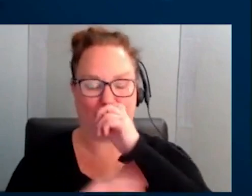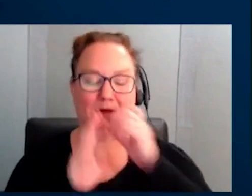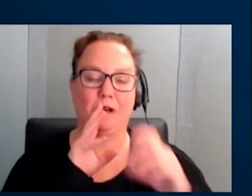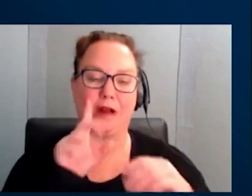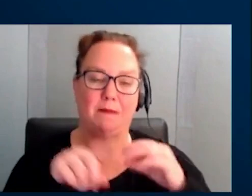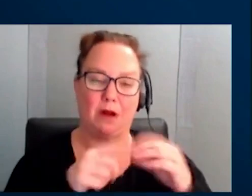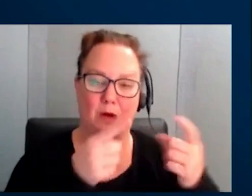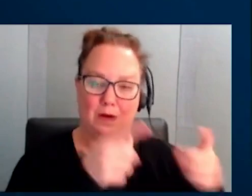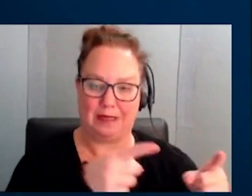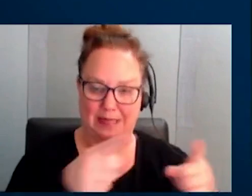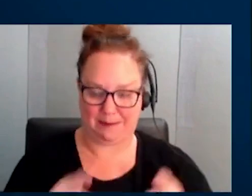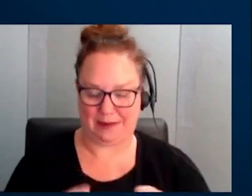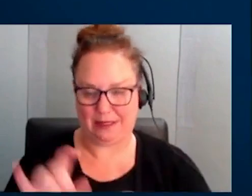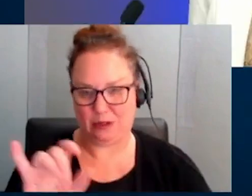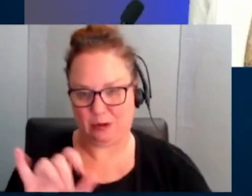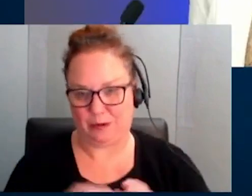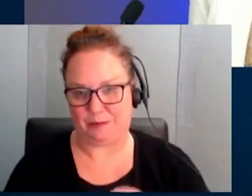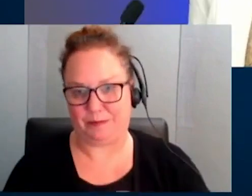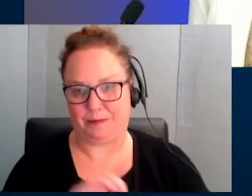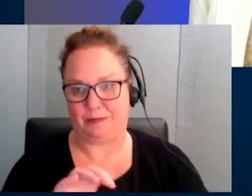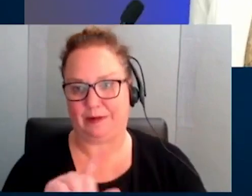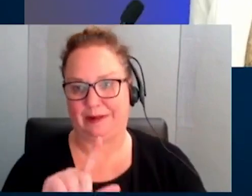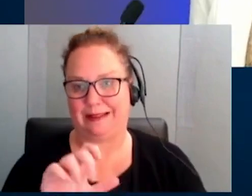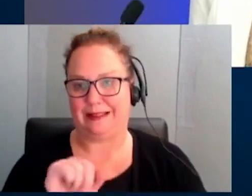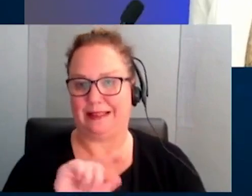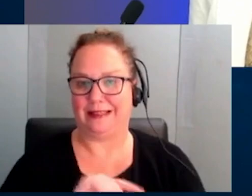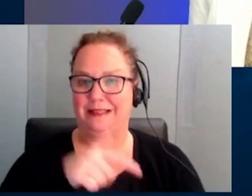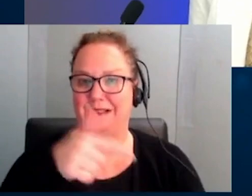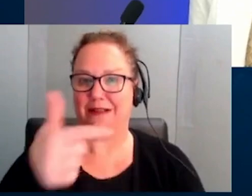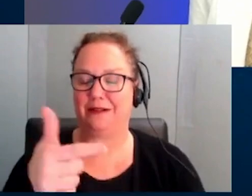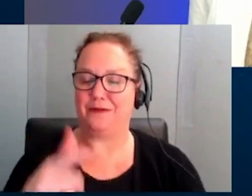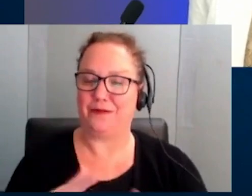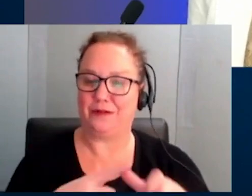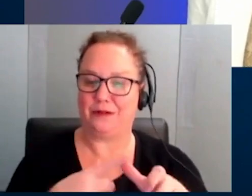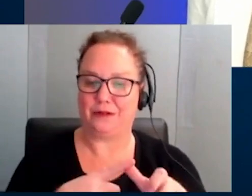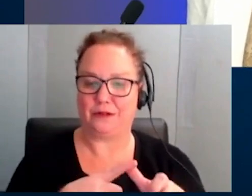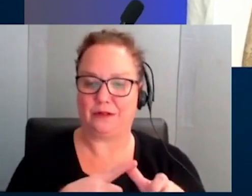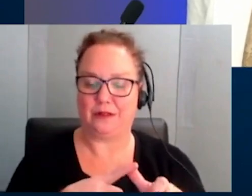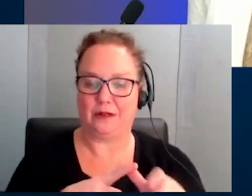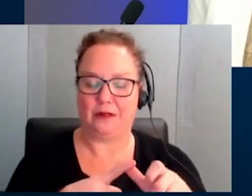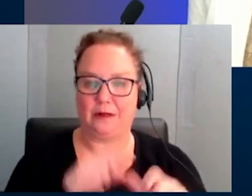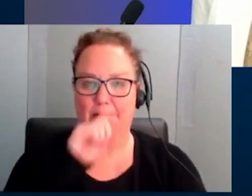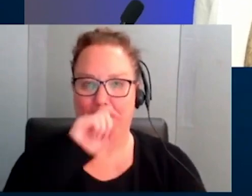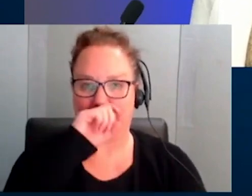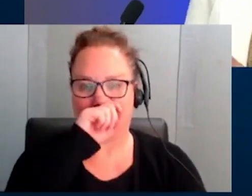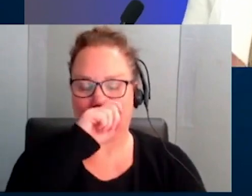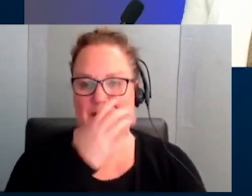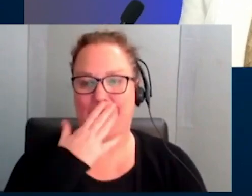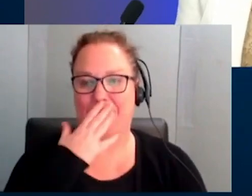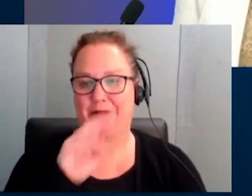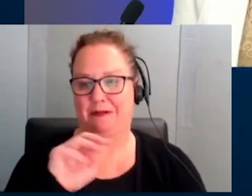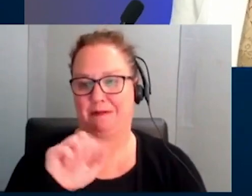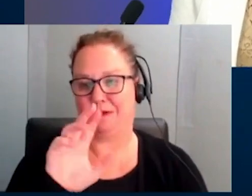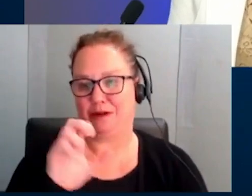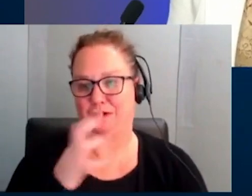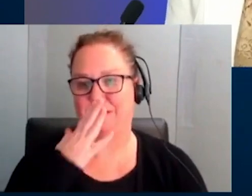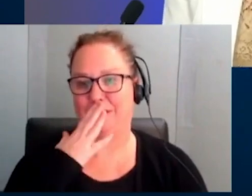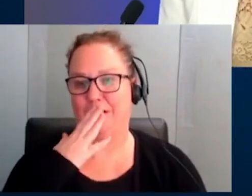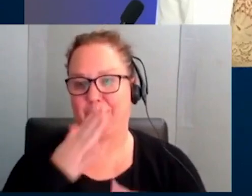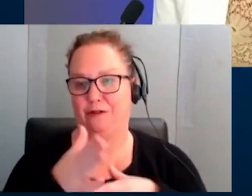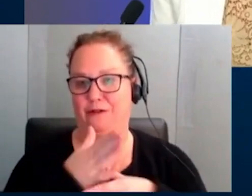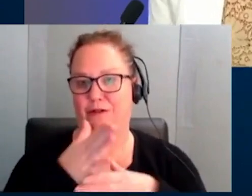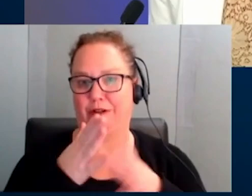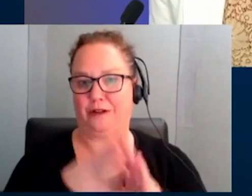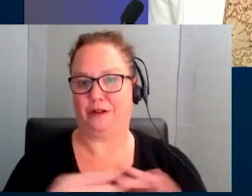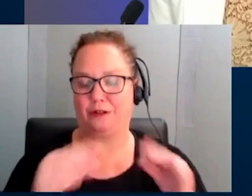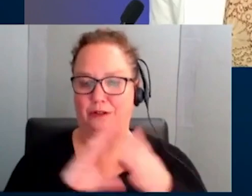can be done. But Clint, I do want to start with you first. Yes, we talked back in March. Thank you for sharing your story with us back then. How is